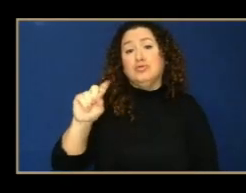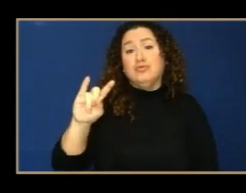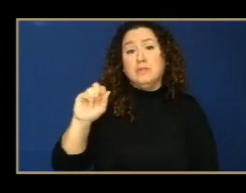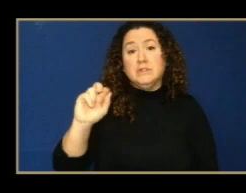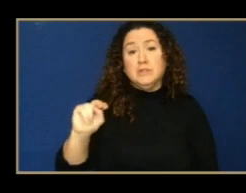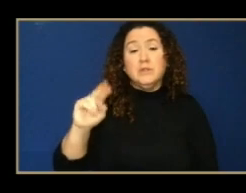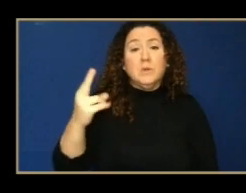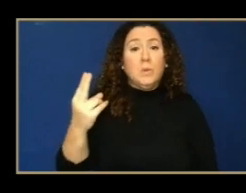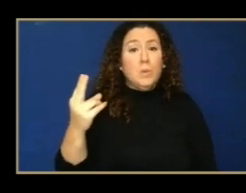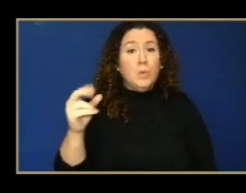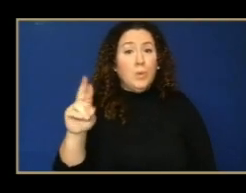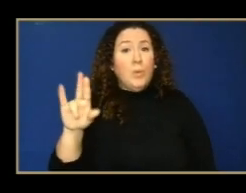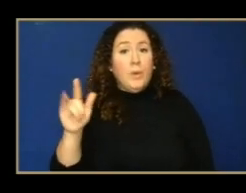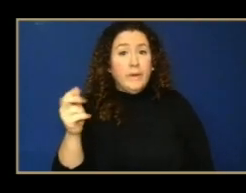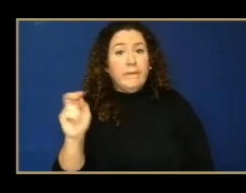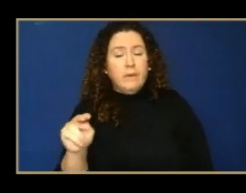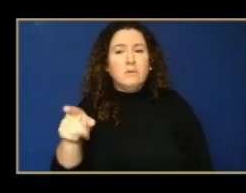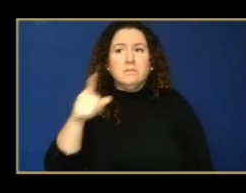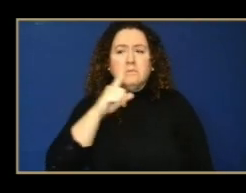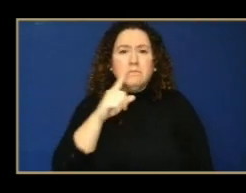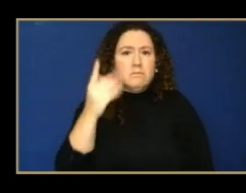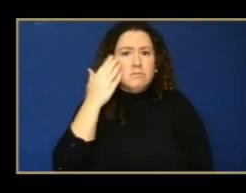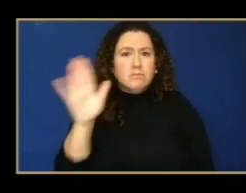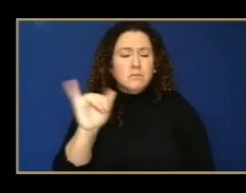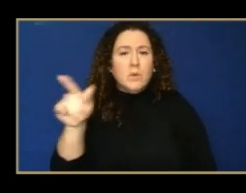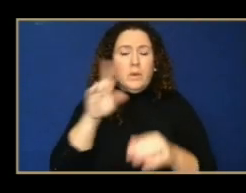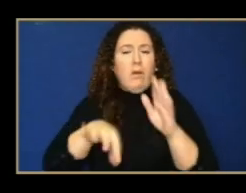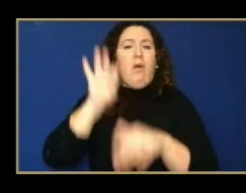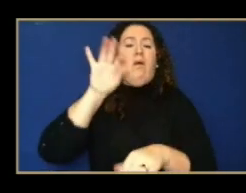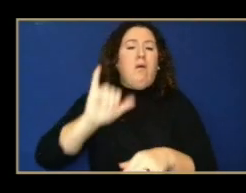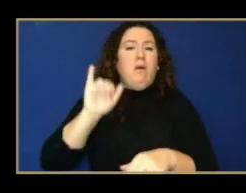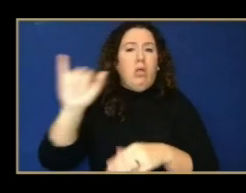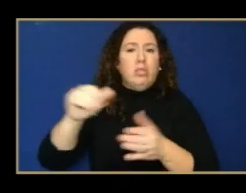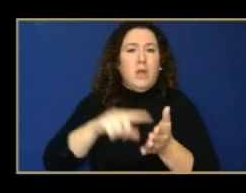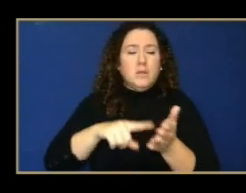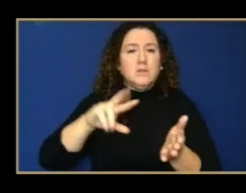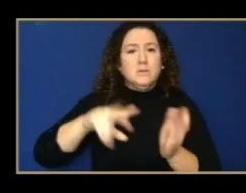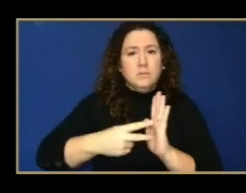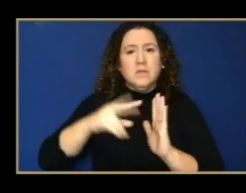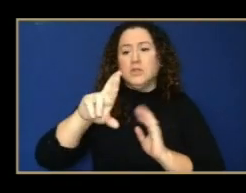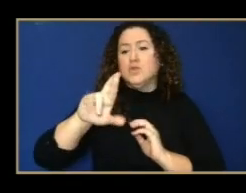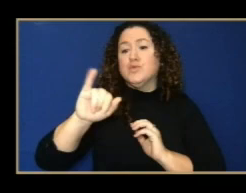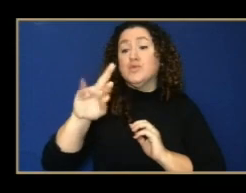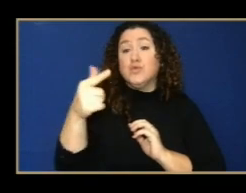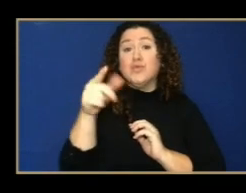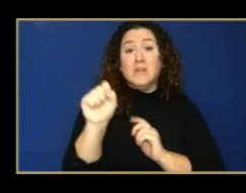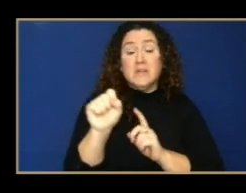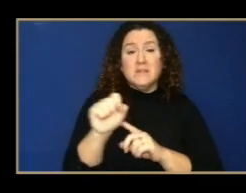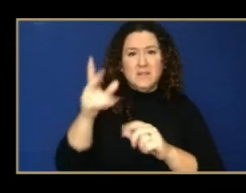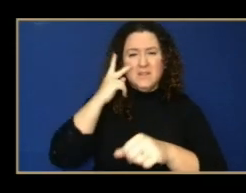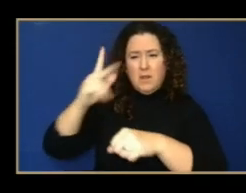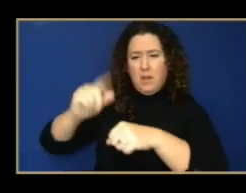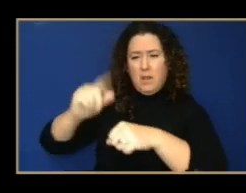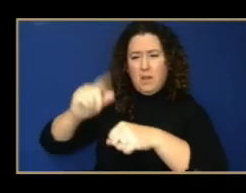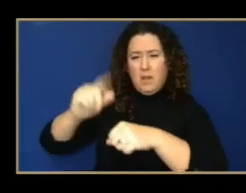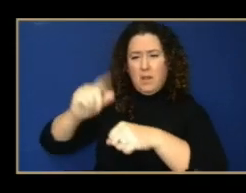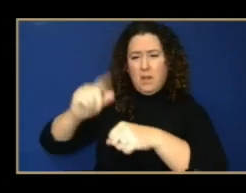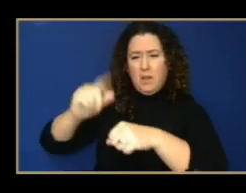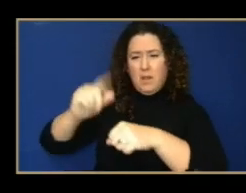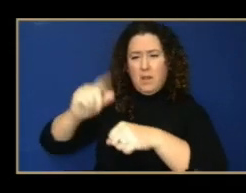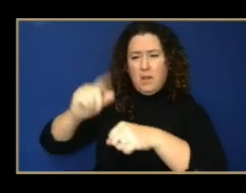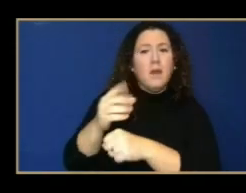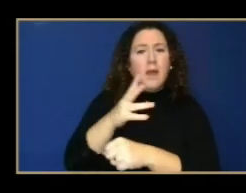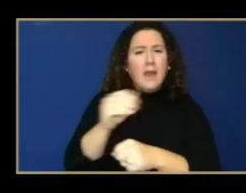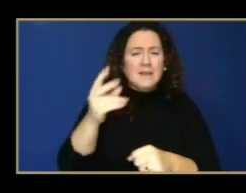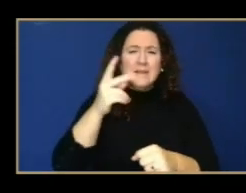At the time of they were described as handles on a cup, or perhaps moons that were fixed on both edges of Saturn. So 400 years ago, that's what